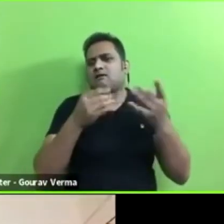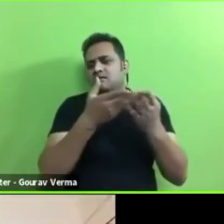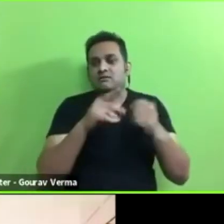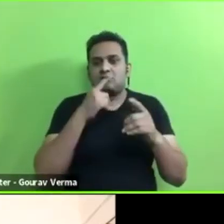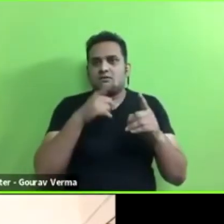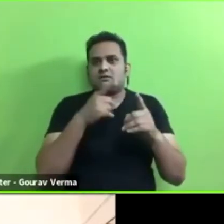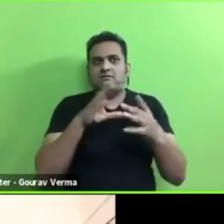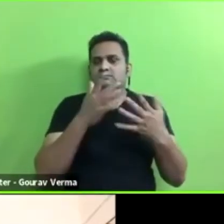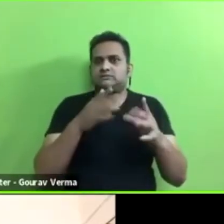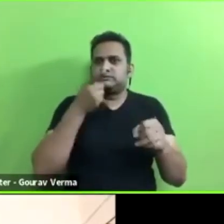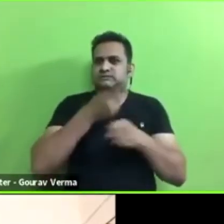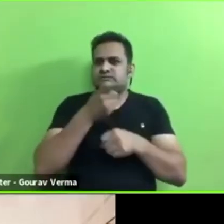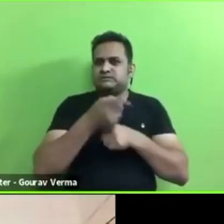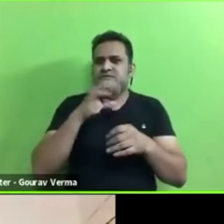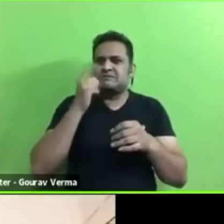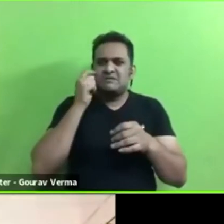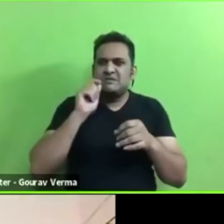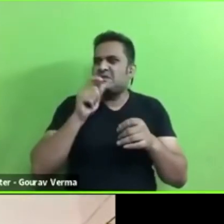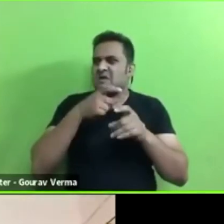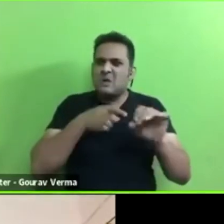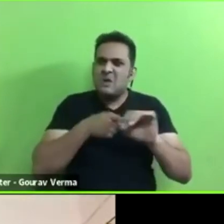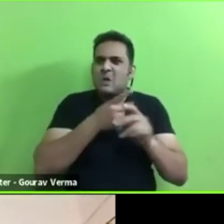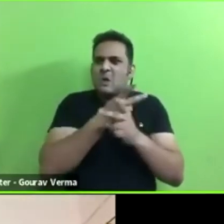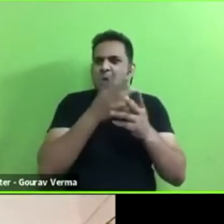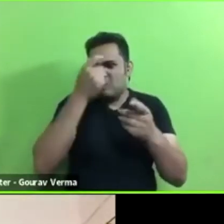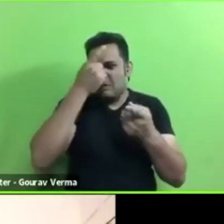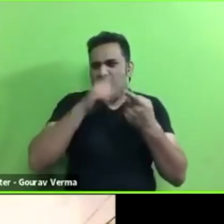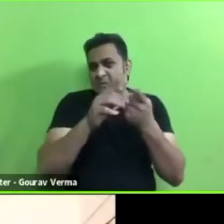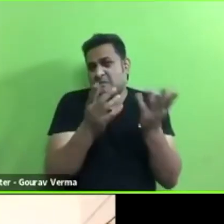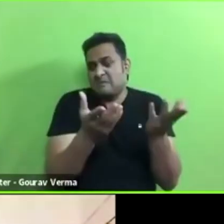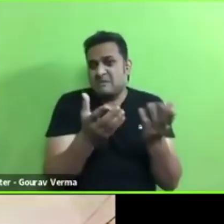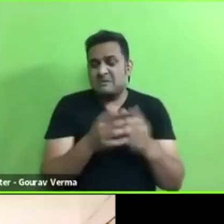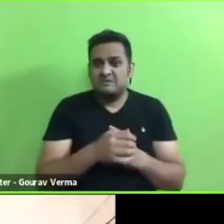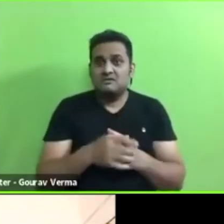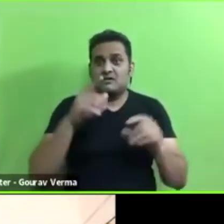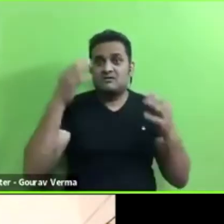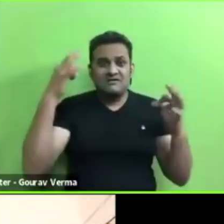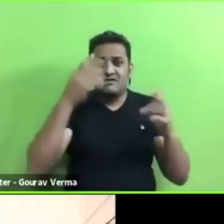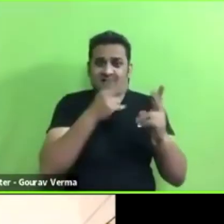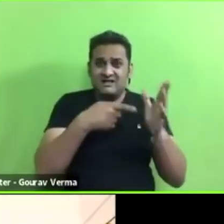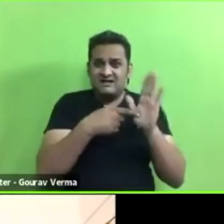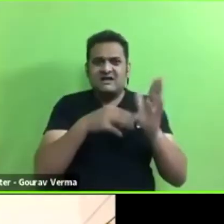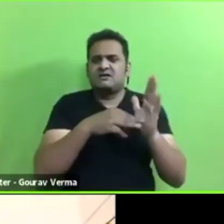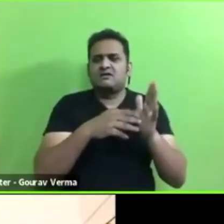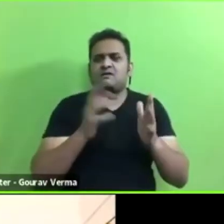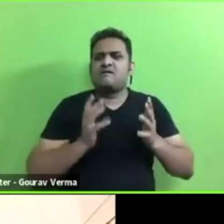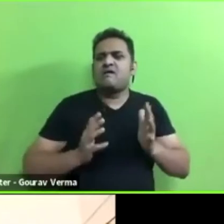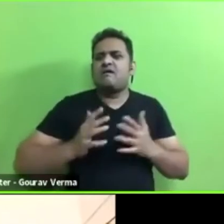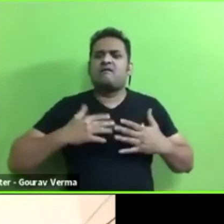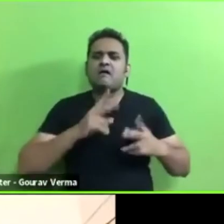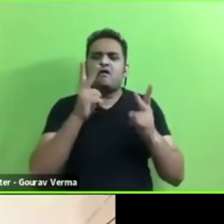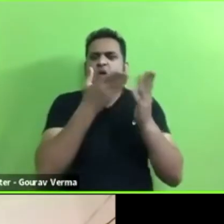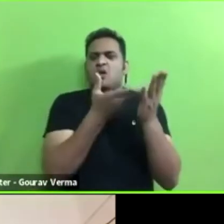sexually exploited by the person, because Tamasha was always considered a space of, vulgar, and the Brahmins would say